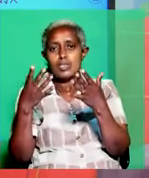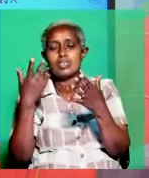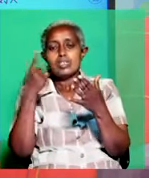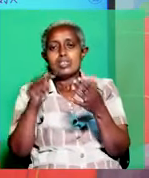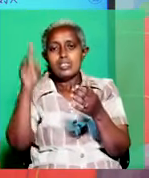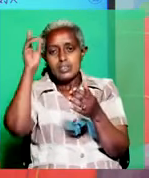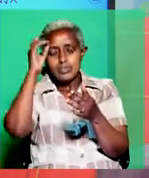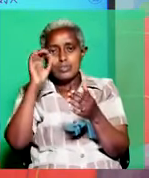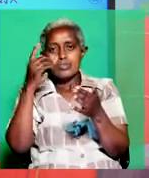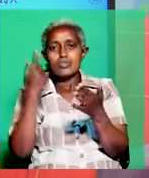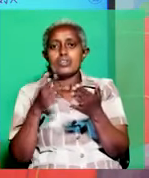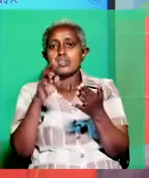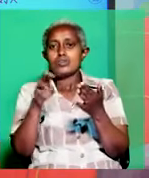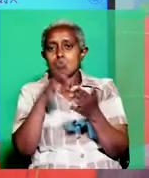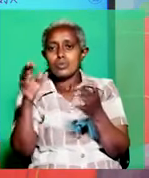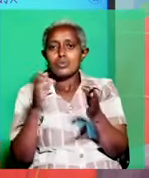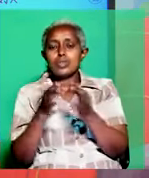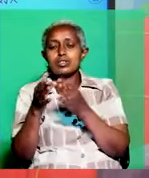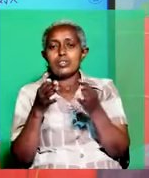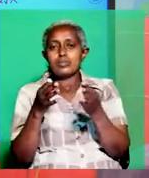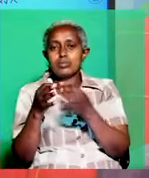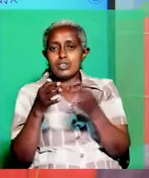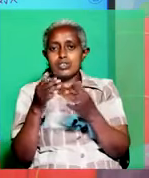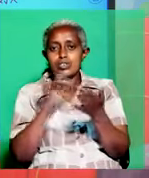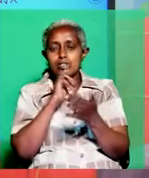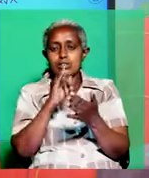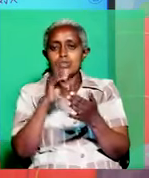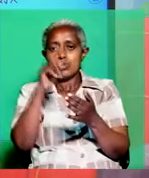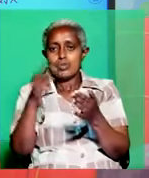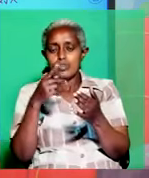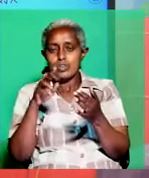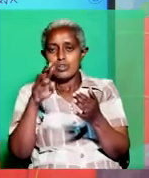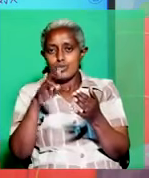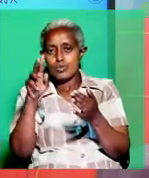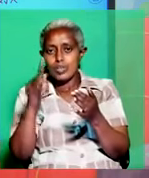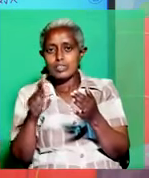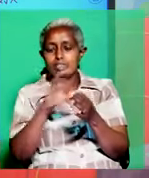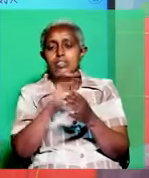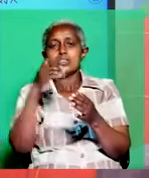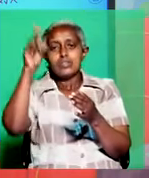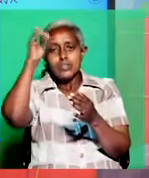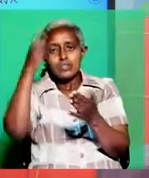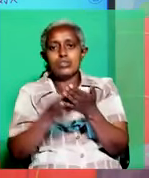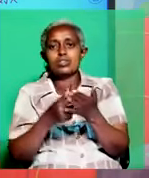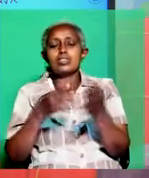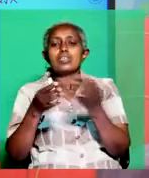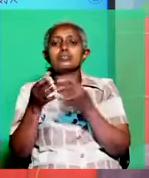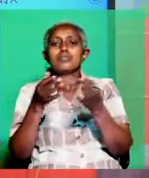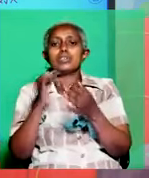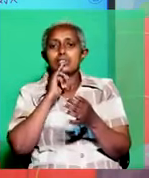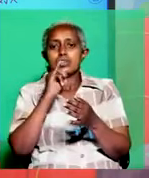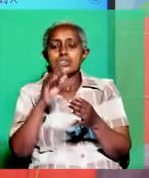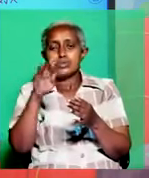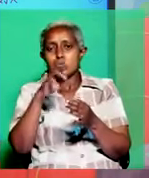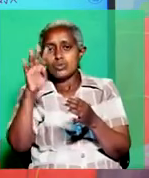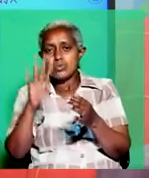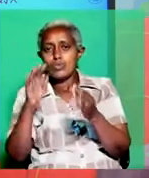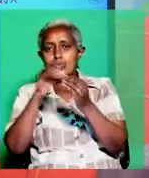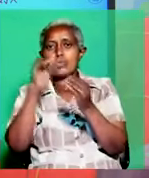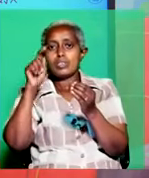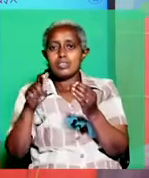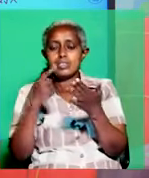derivative of the square root expression. So the square root of x is 1 over 2 root x. So the derivative of this expression, or square root of 4 plus x squared,